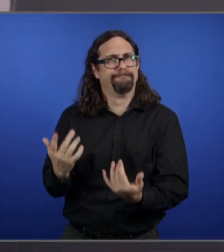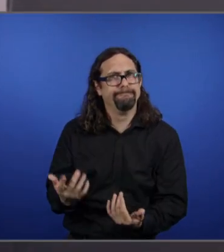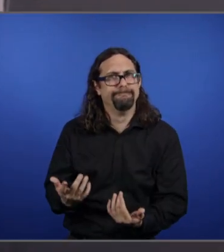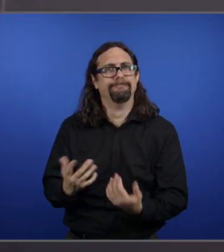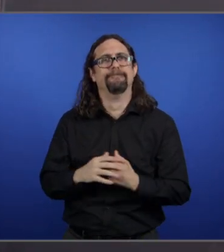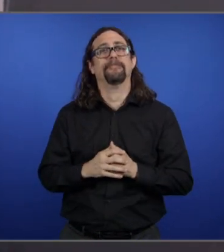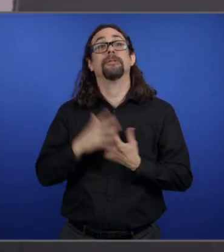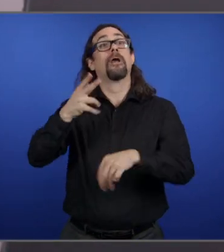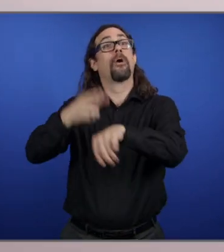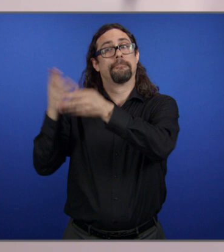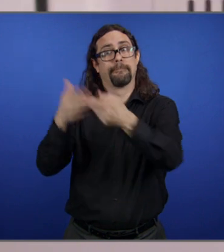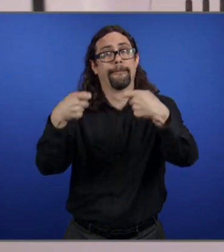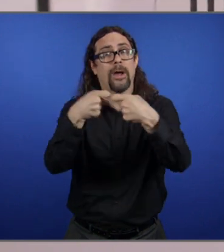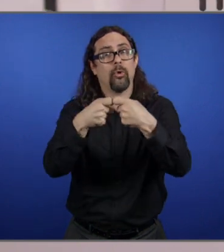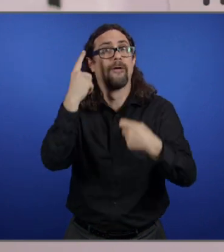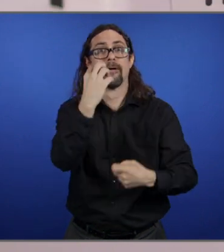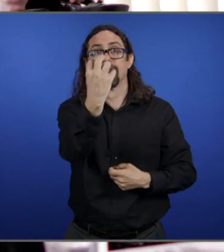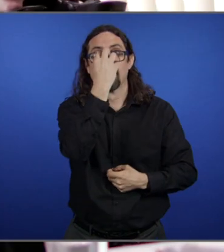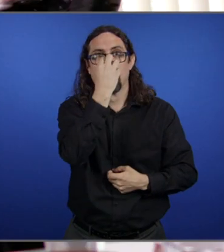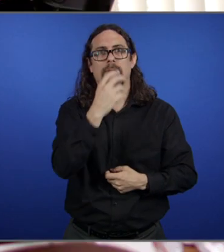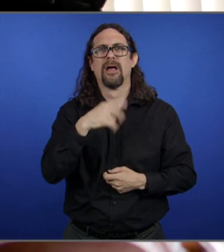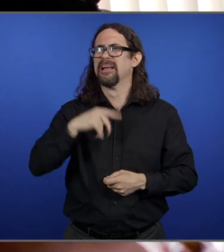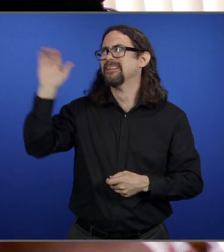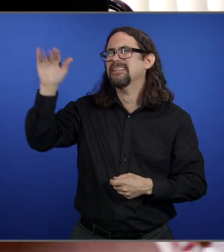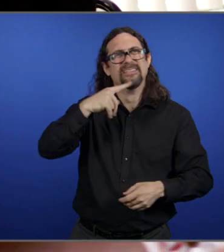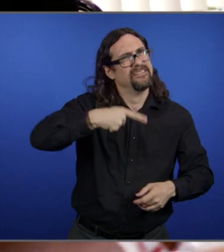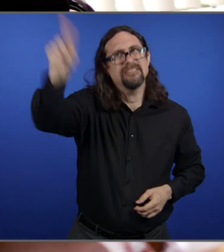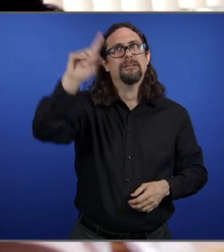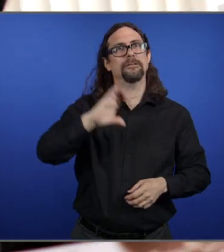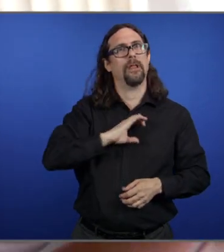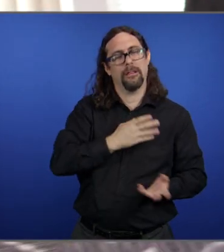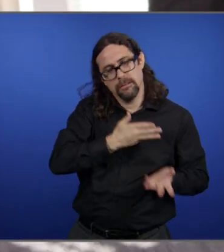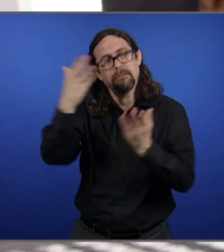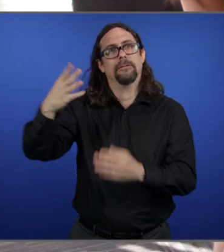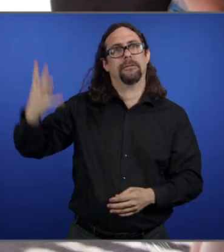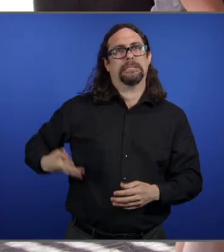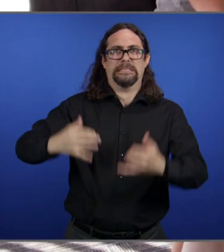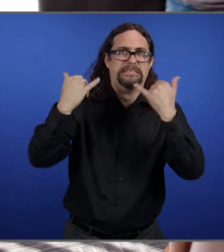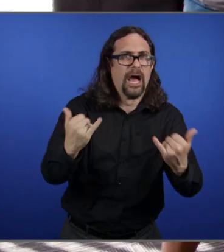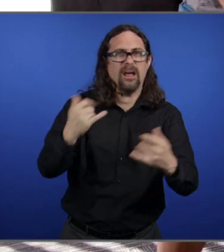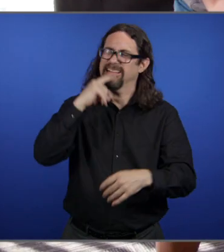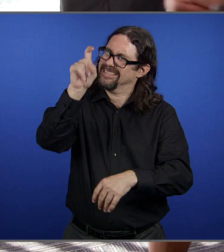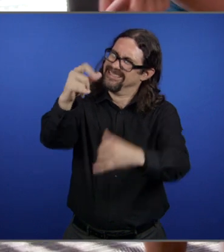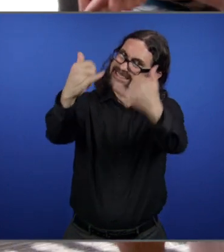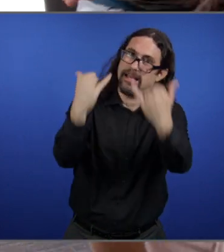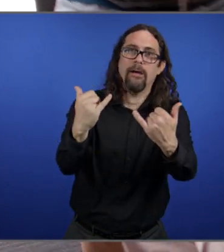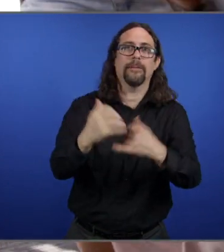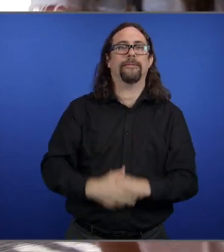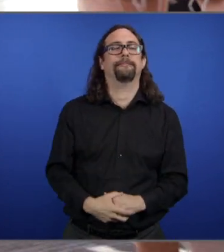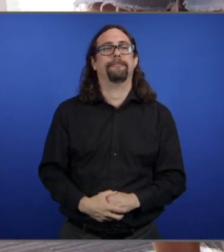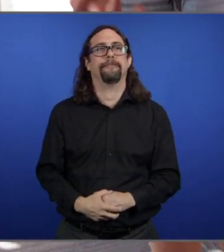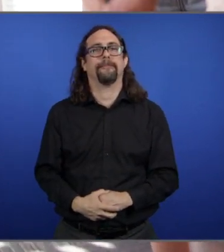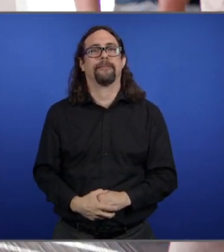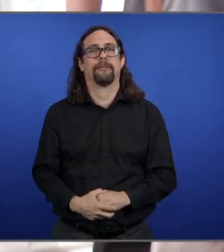When Hector showed up with a fresh battery for my ventilator, I made him take Colleen straight to the dialysis center.